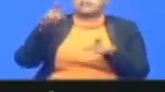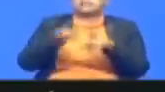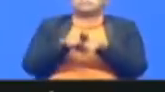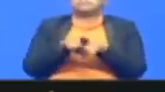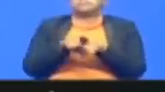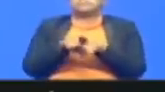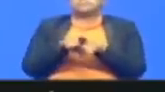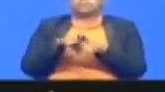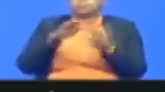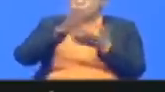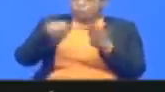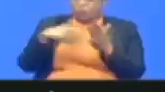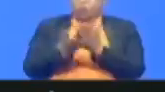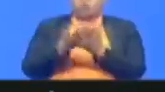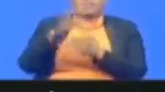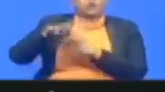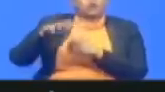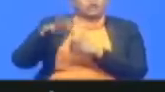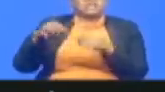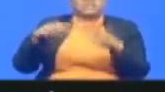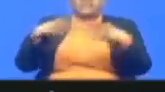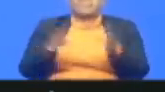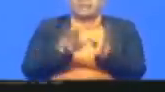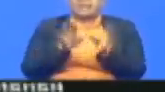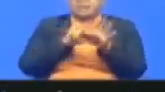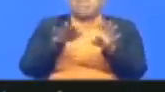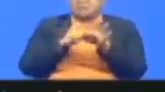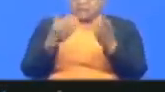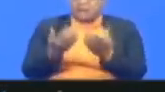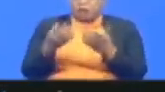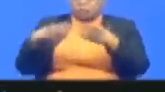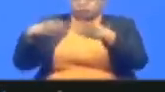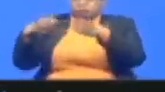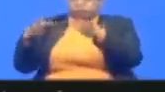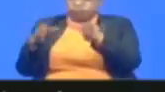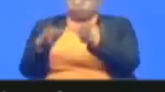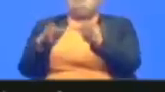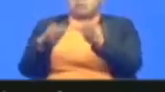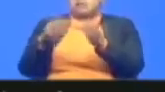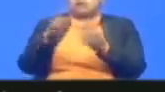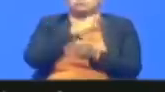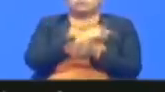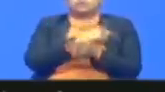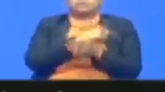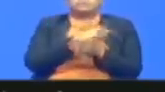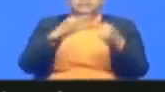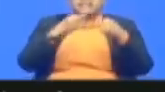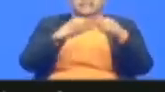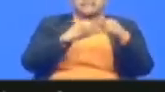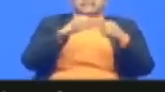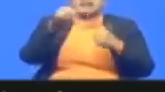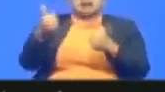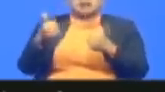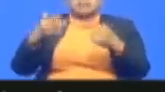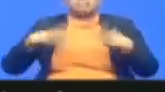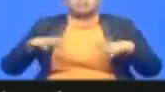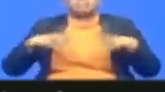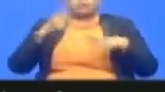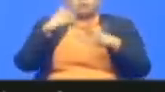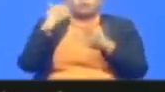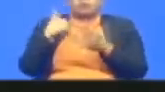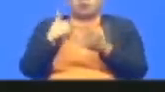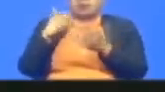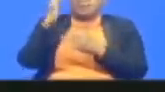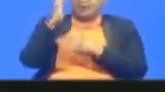been identified and are in isolation at Bwera Hospital. 8 other people who had direct contact